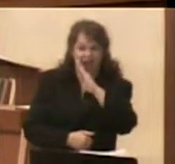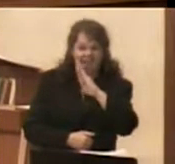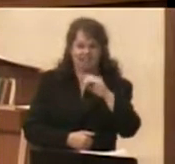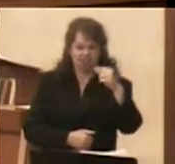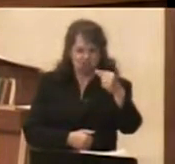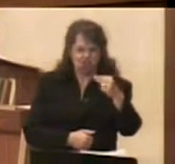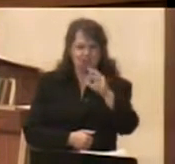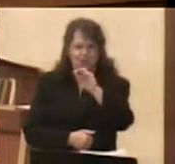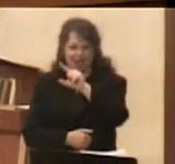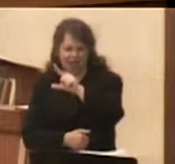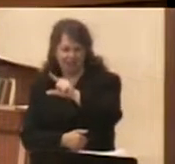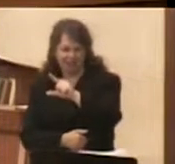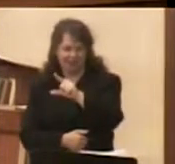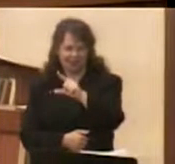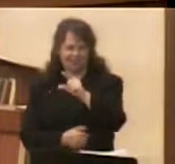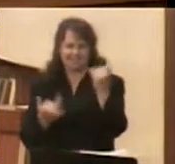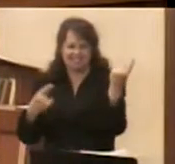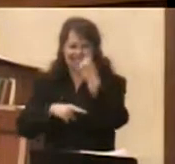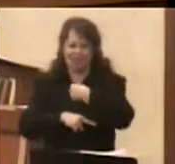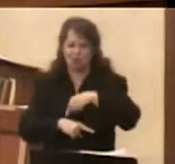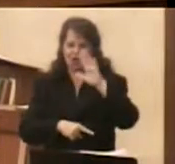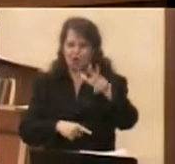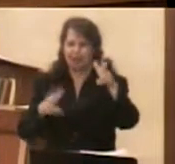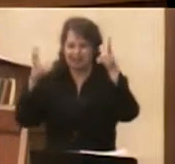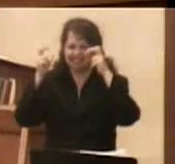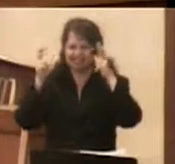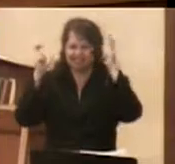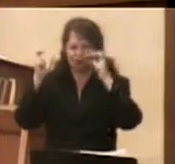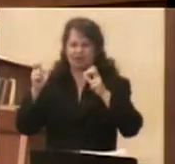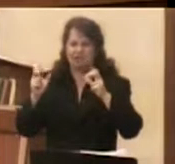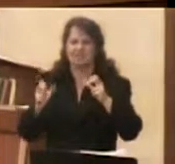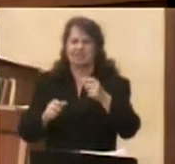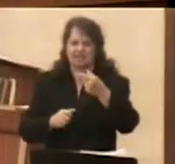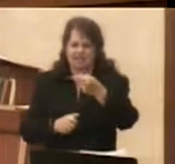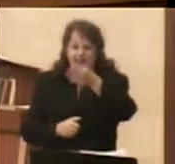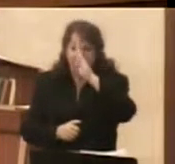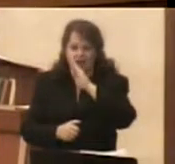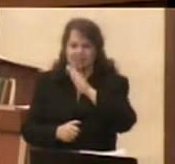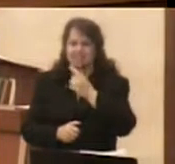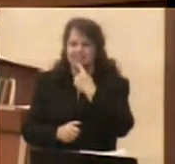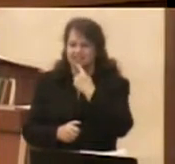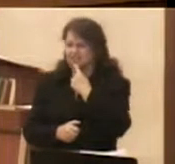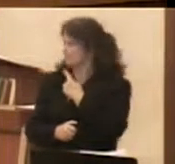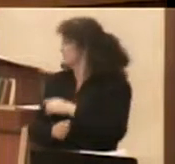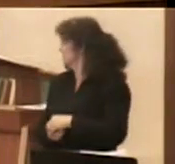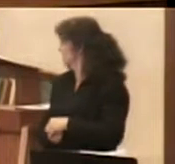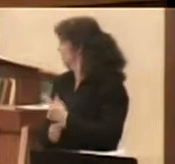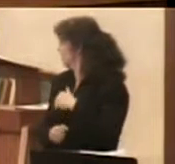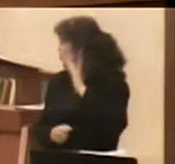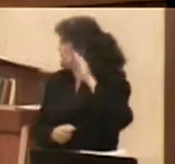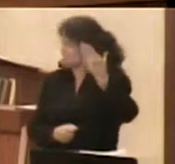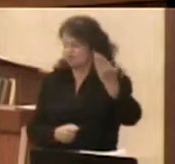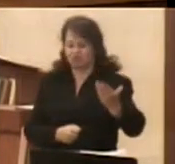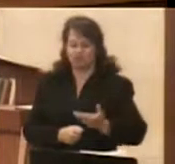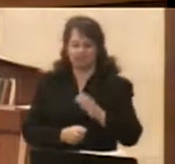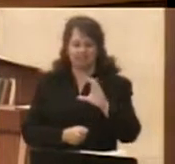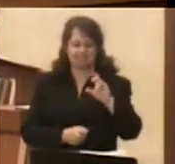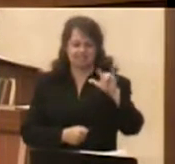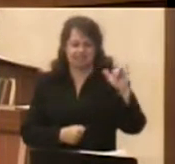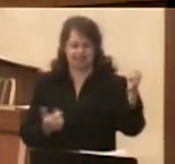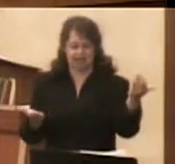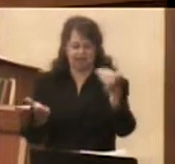to listen in on what is being spoken. I'm going to invite Cindy forward again, our lector, to share with me and with